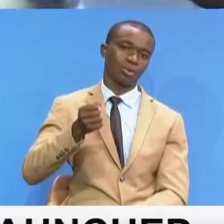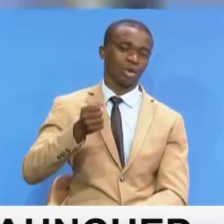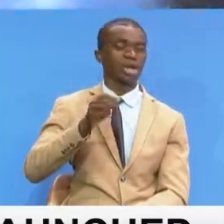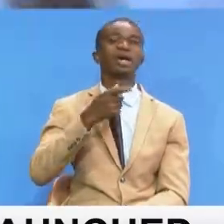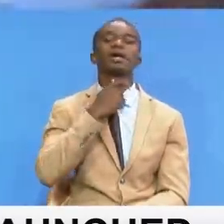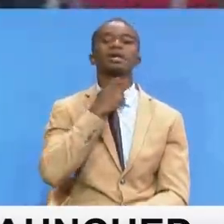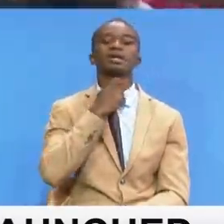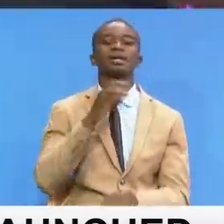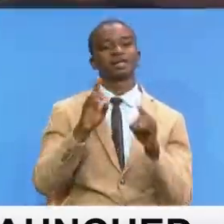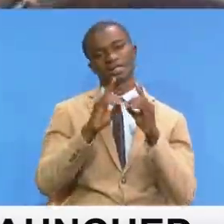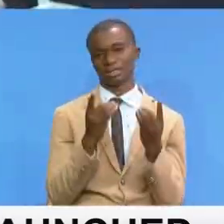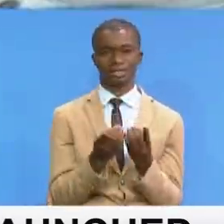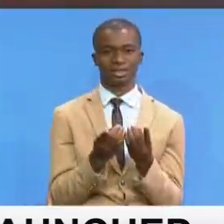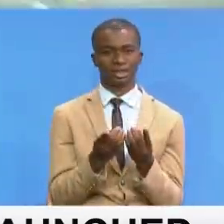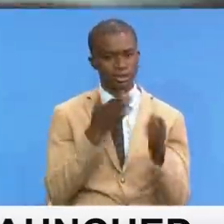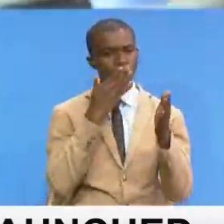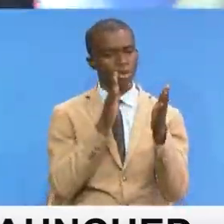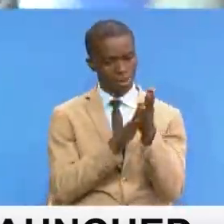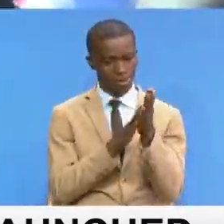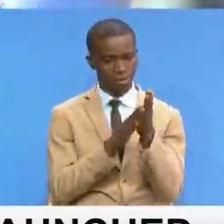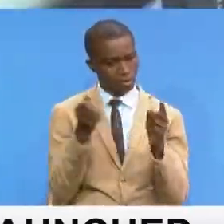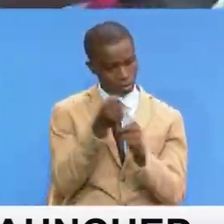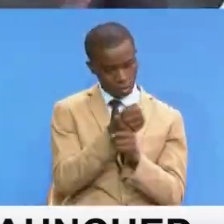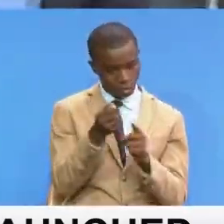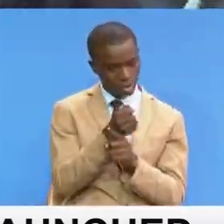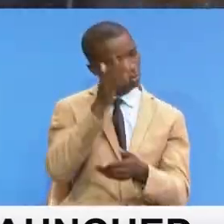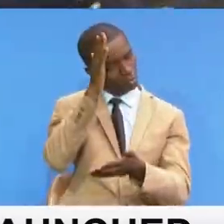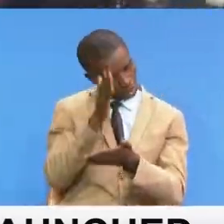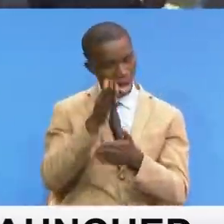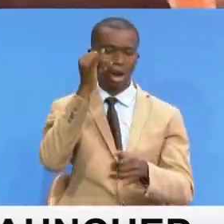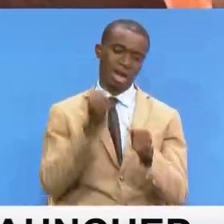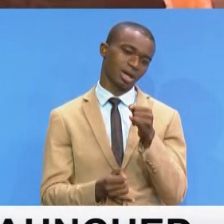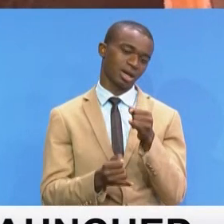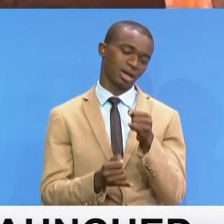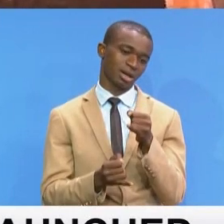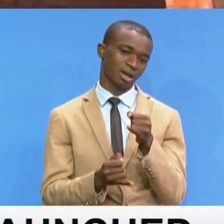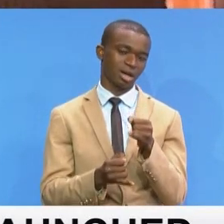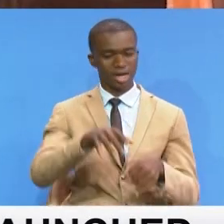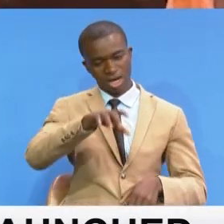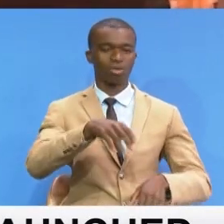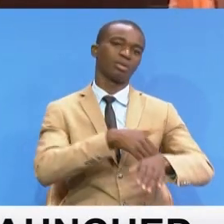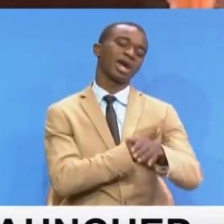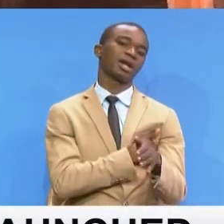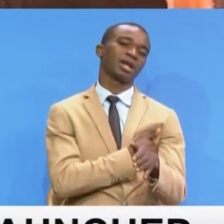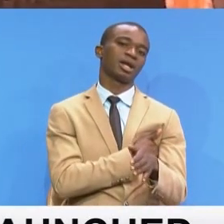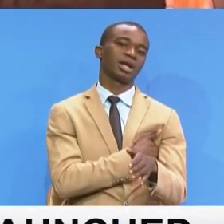Katete districts, whom she praised for championing the cause of ending child marriage.